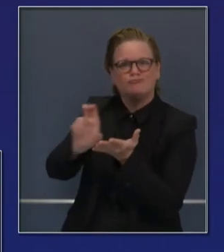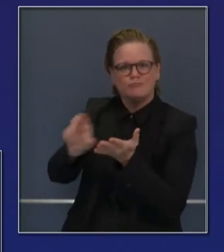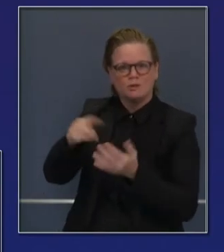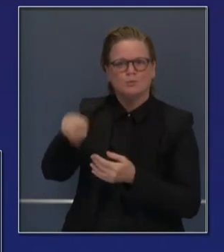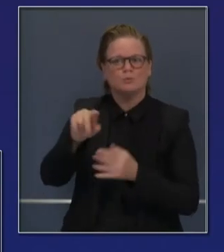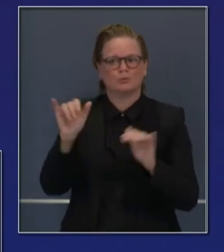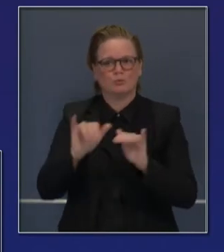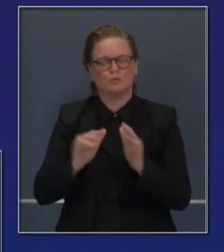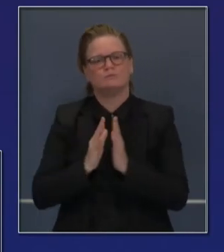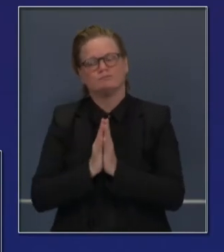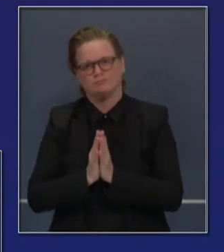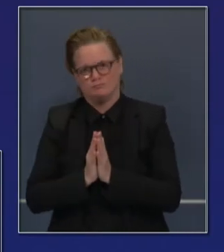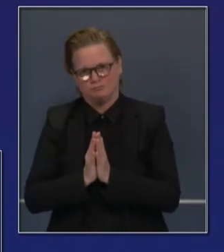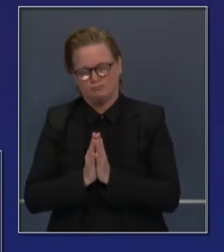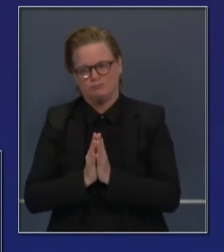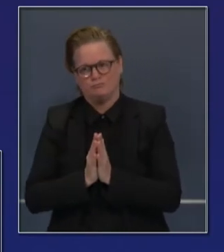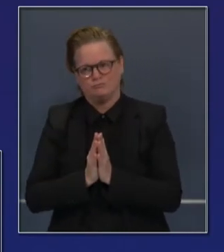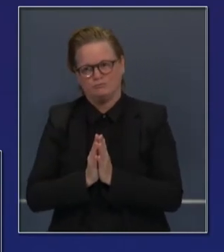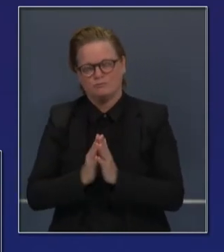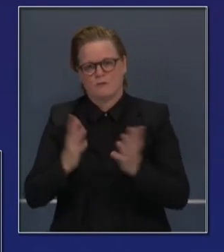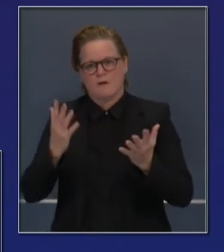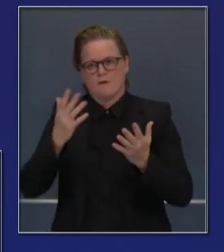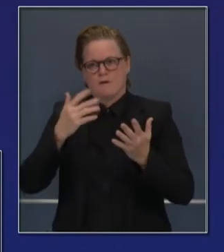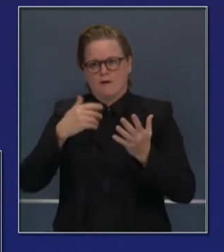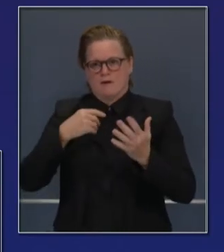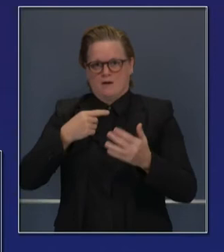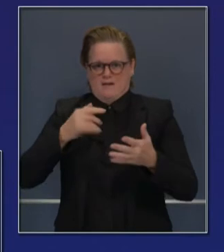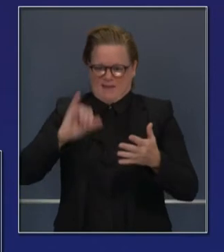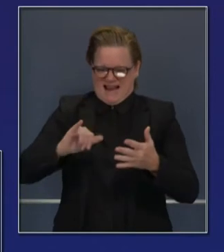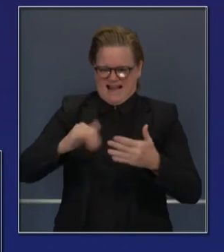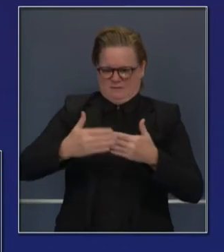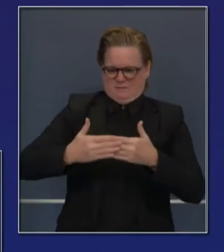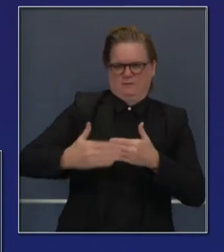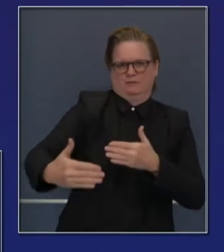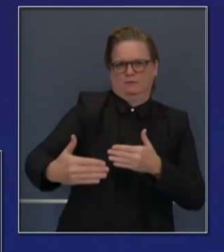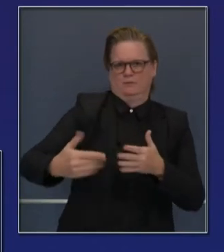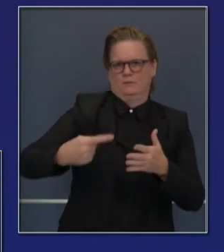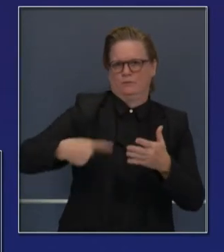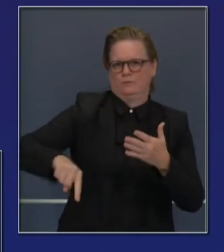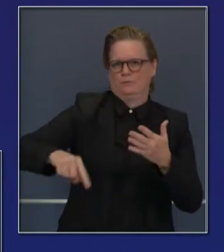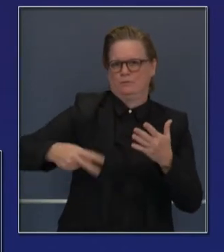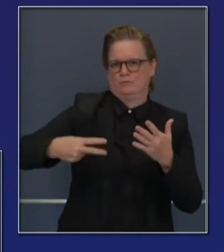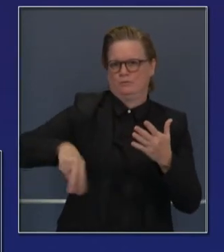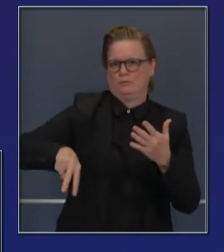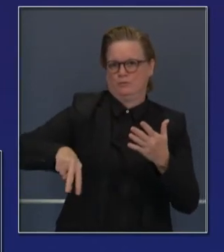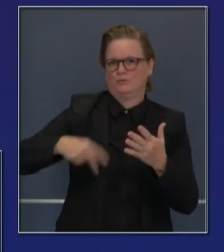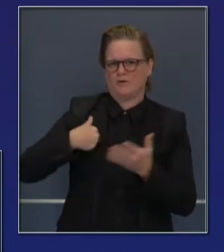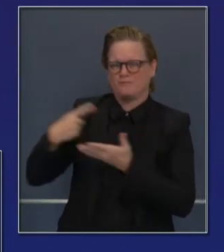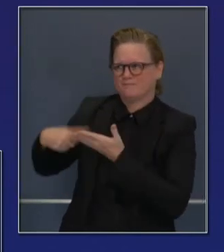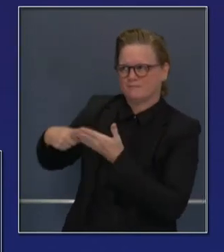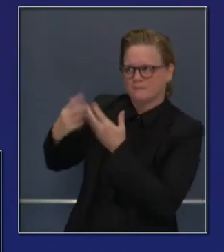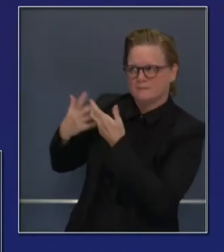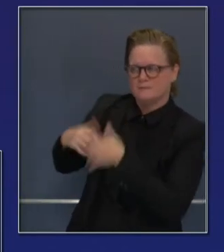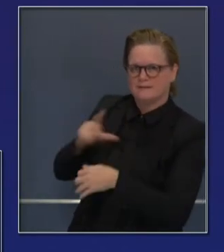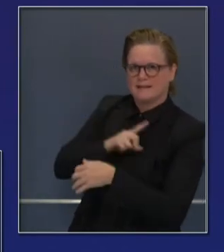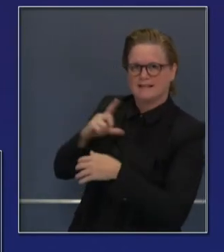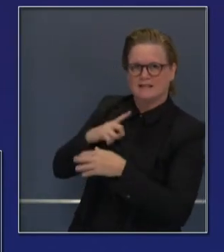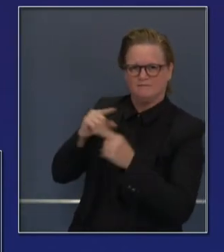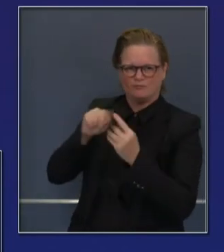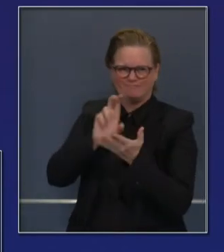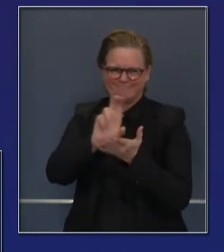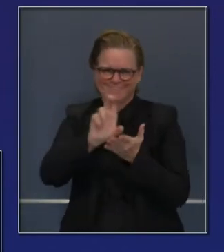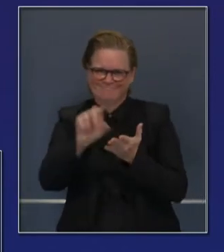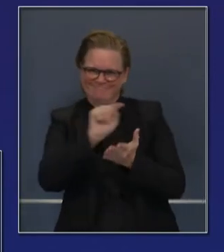to what we will work on with the legislature in the next legislative session. So I want folks to know this is not the end. This is just the